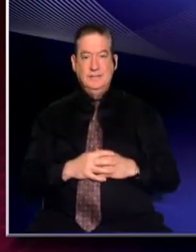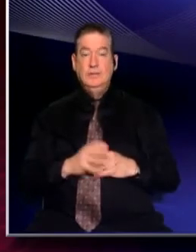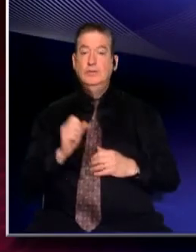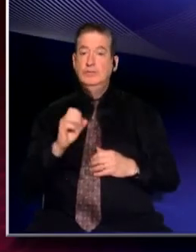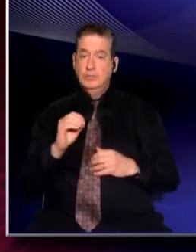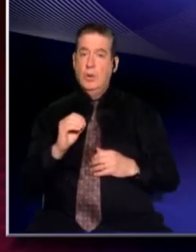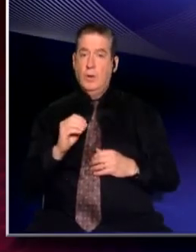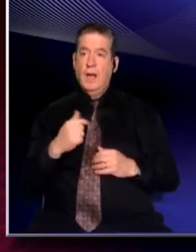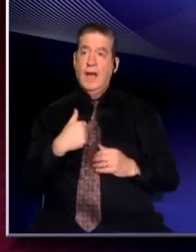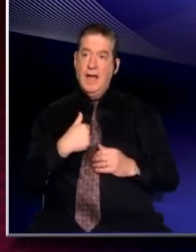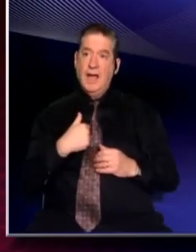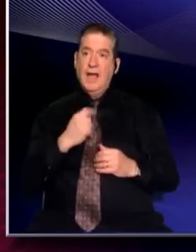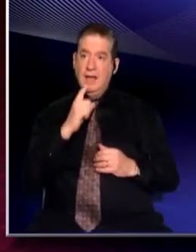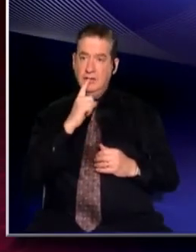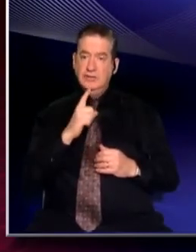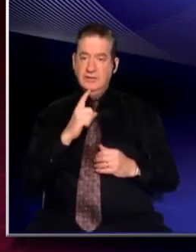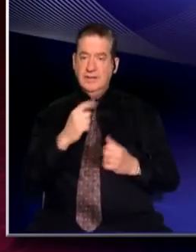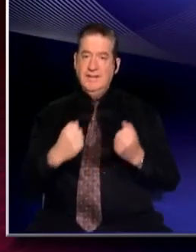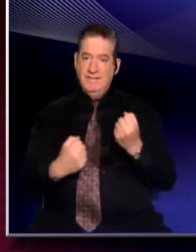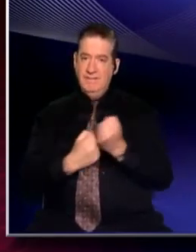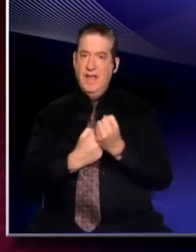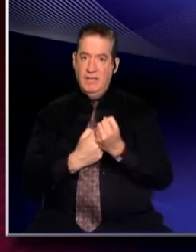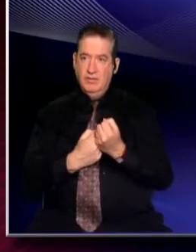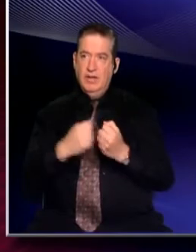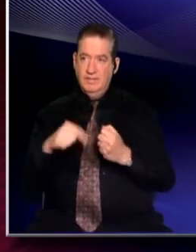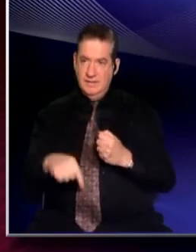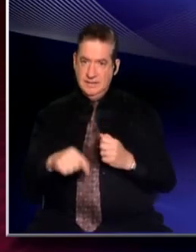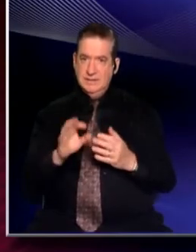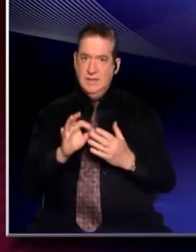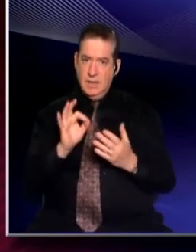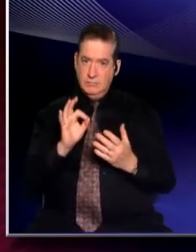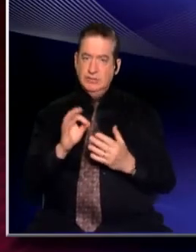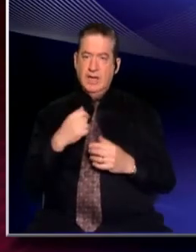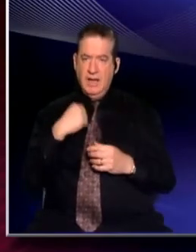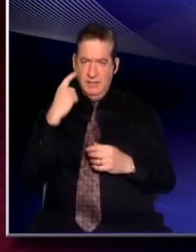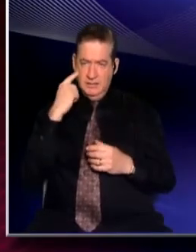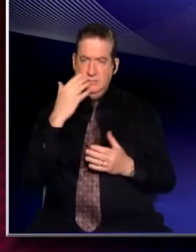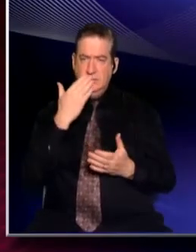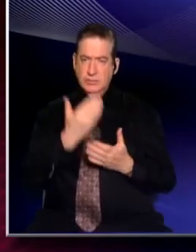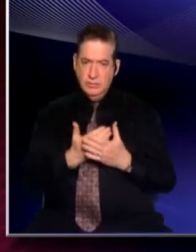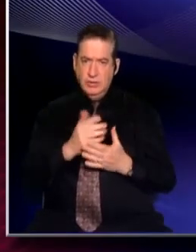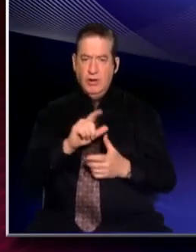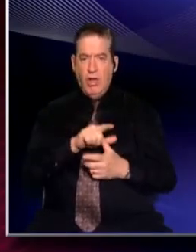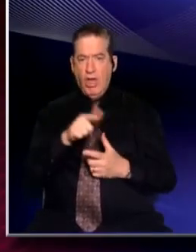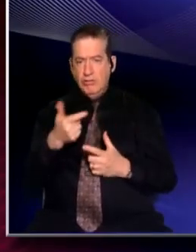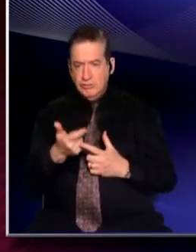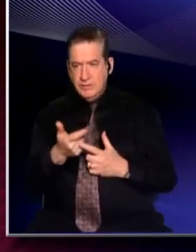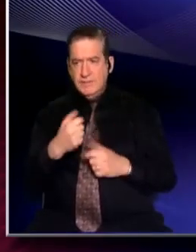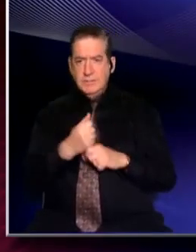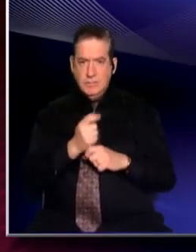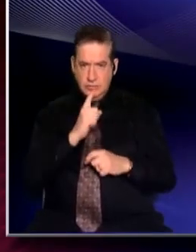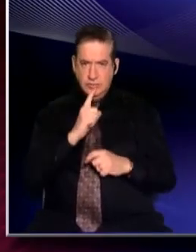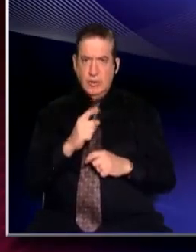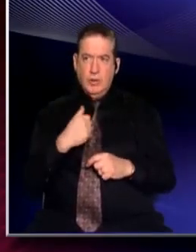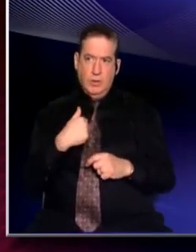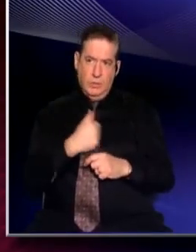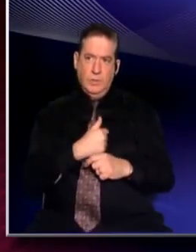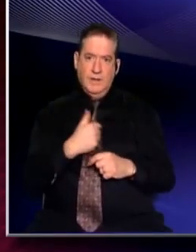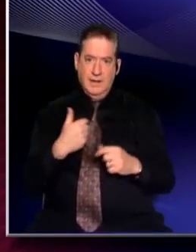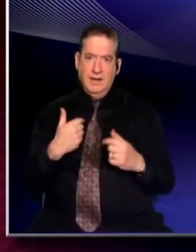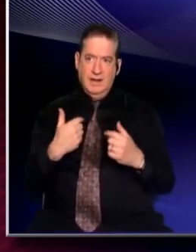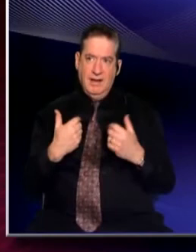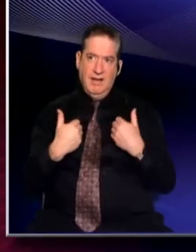So I actually am in favor of this as an option. I think it's a good alternative to make sure that we at least